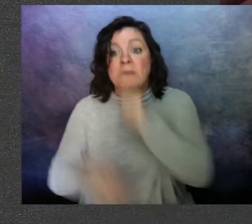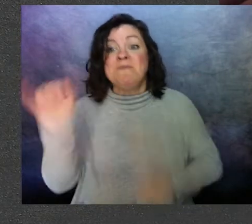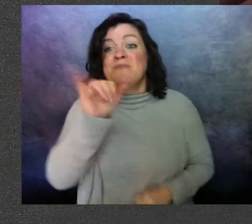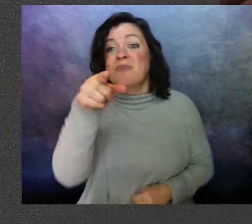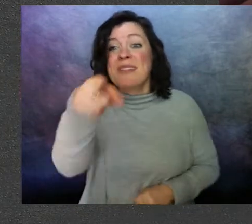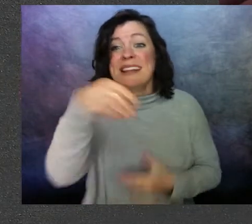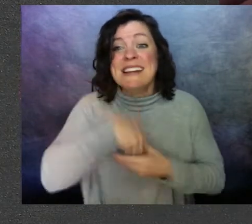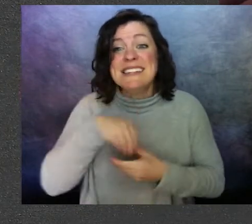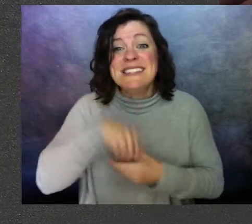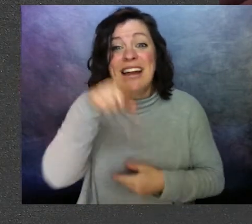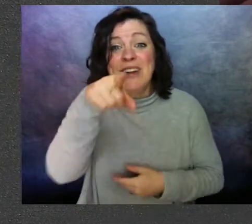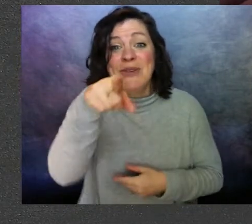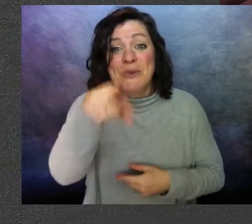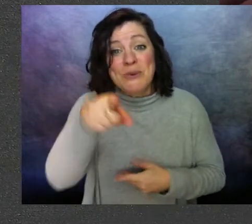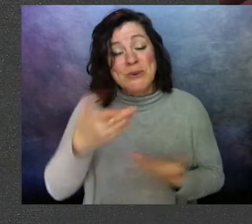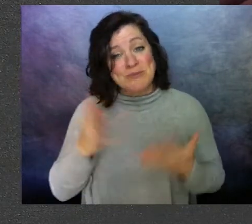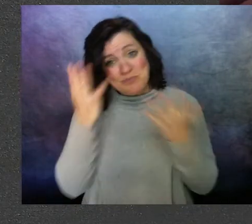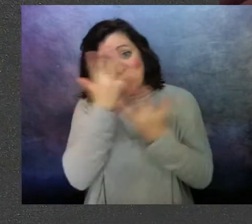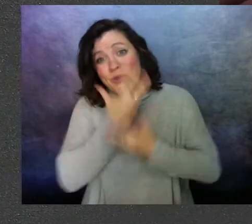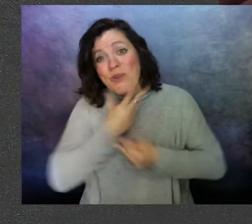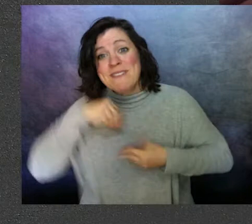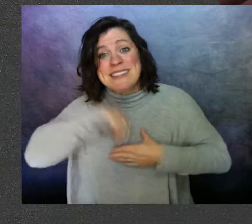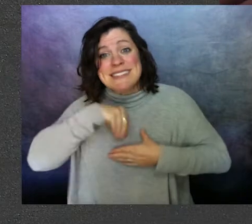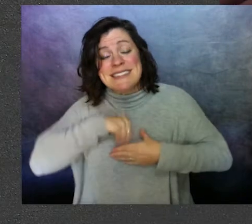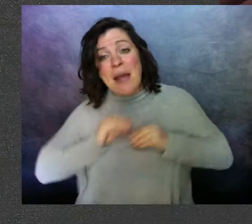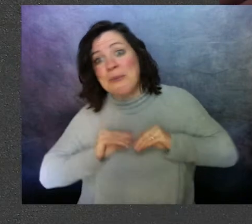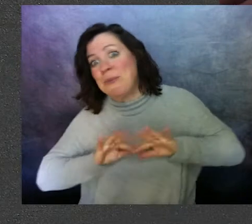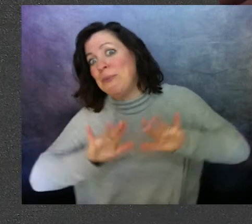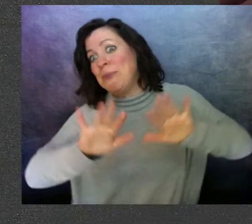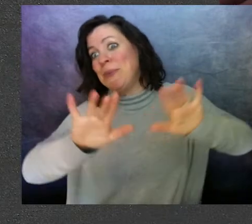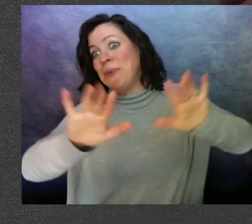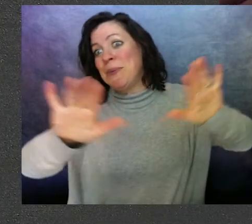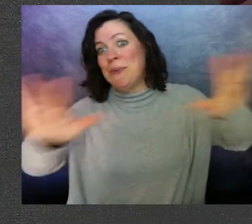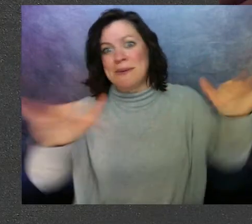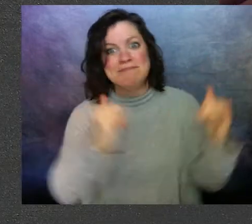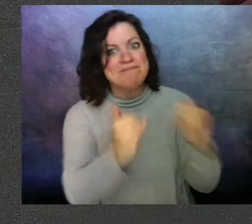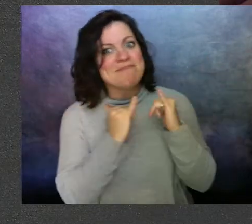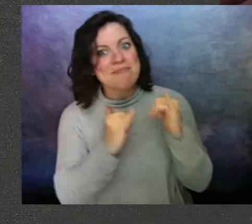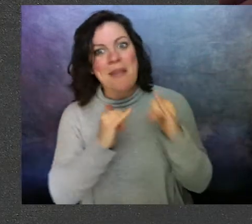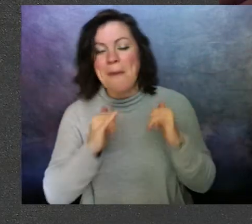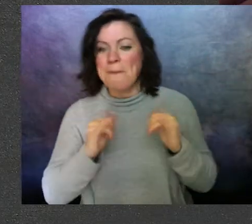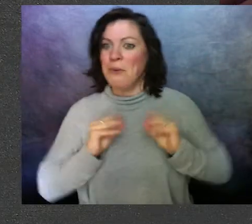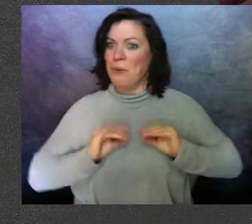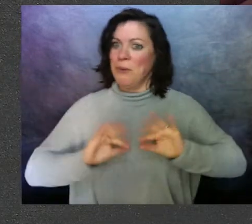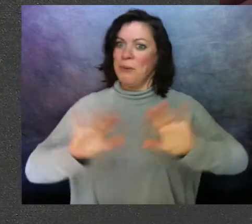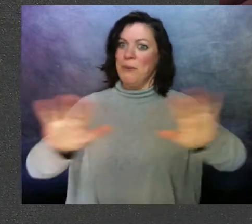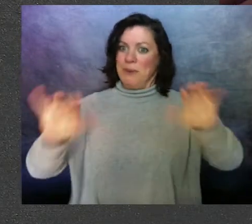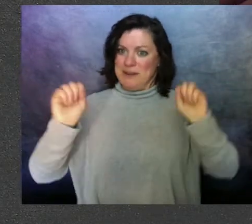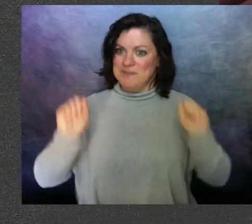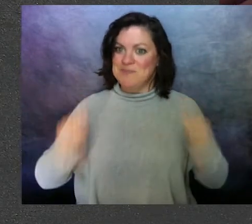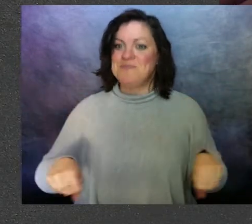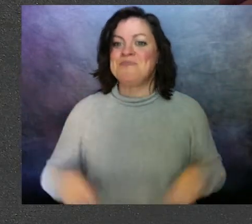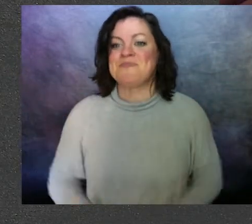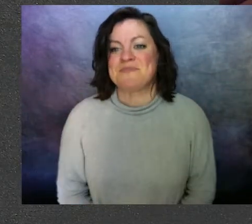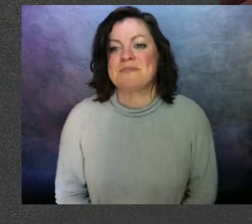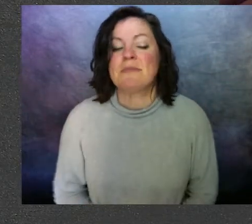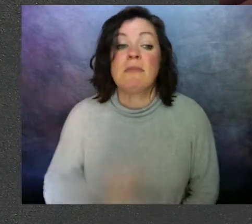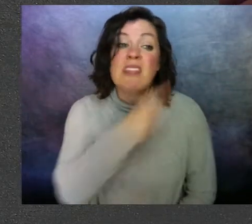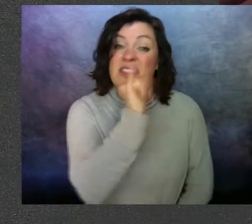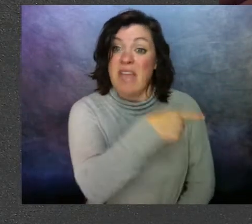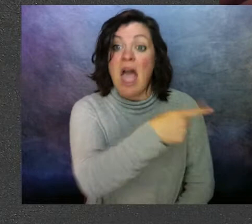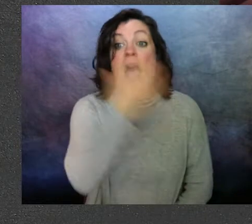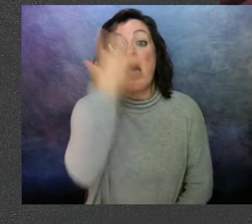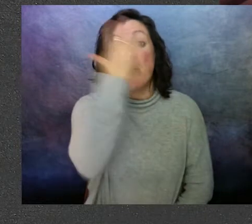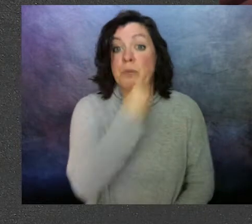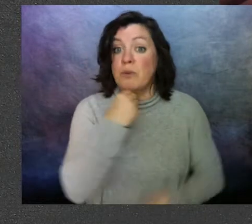out, you become a luminary just like these. You know, these luminaries show up best at night. So I think we may have to